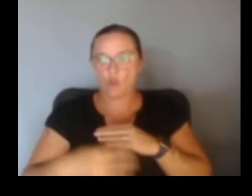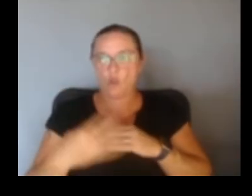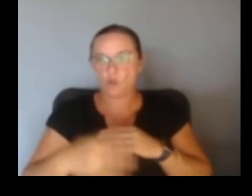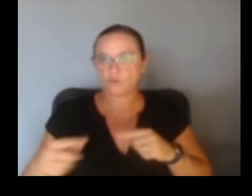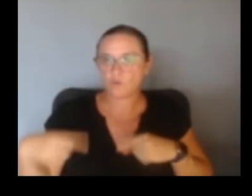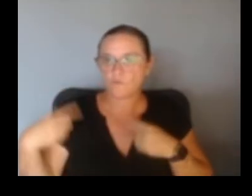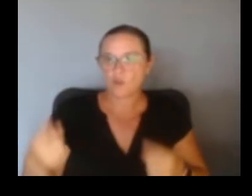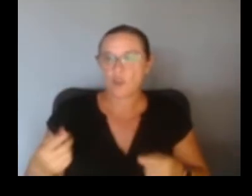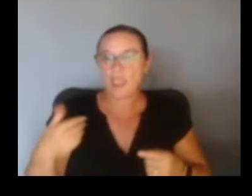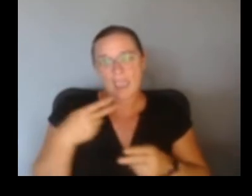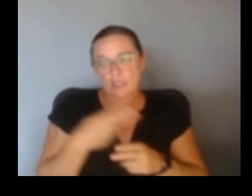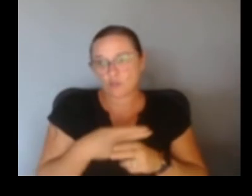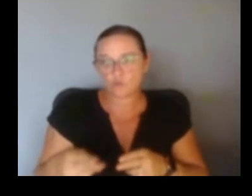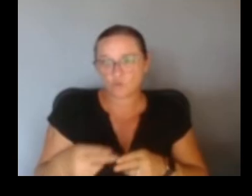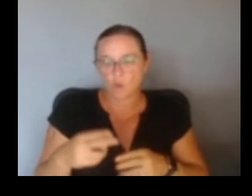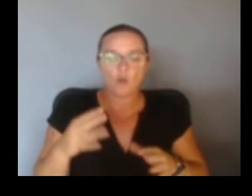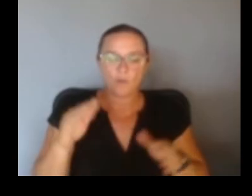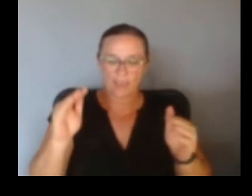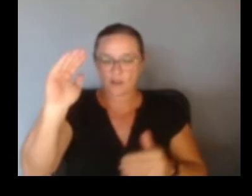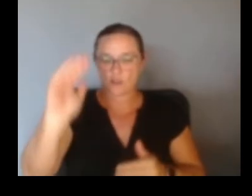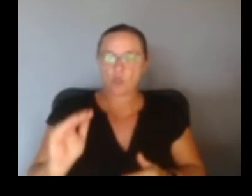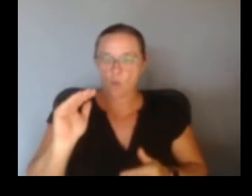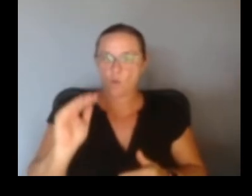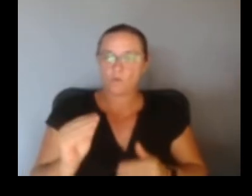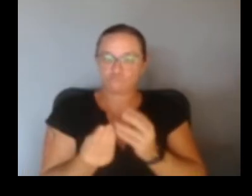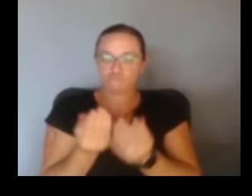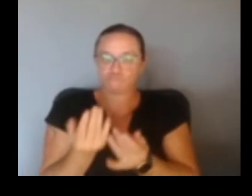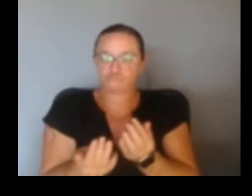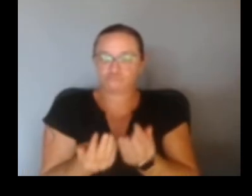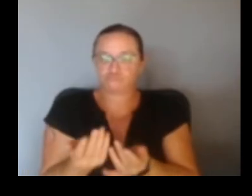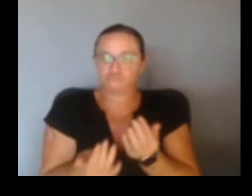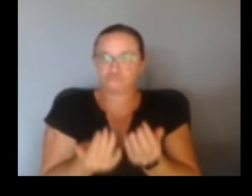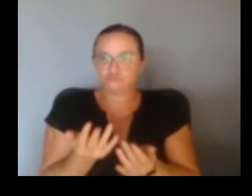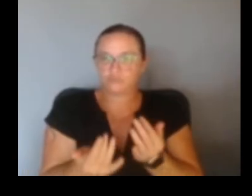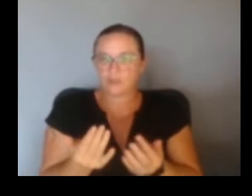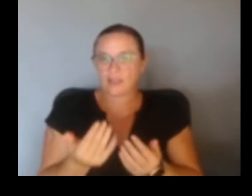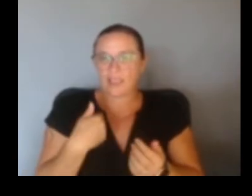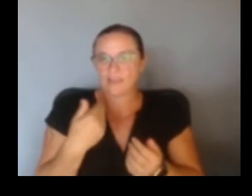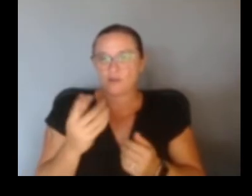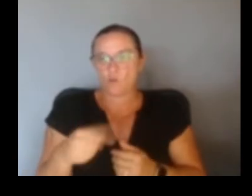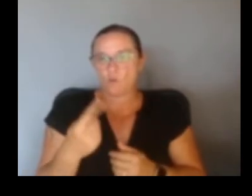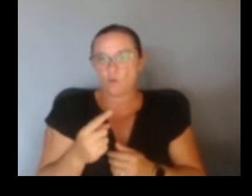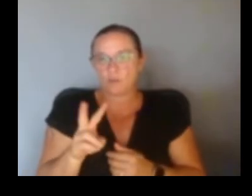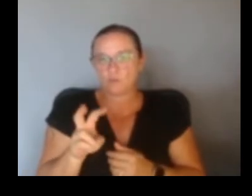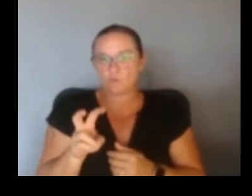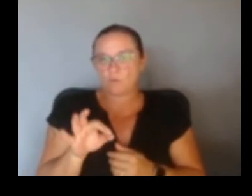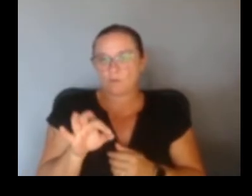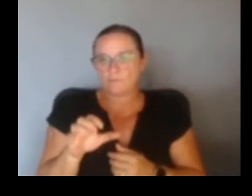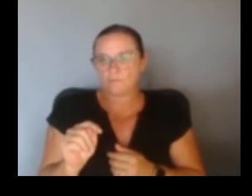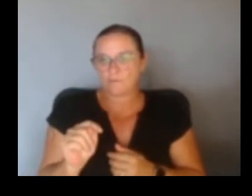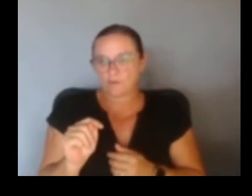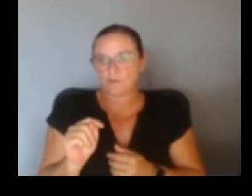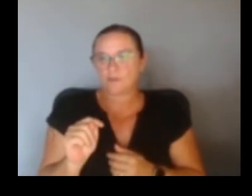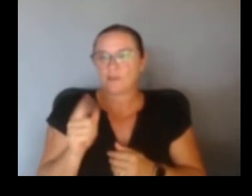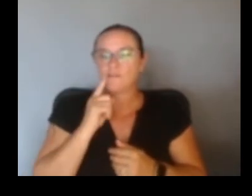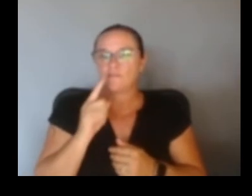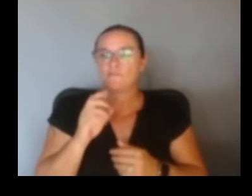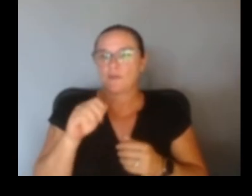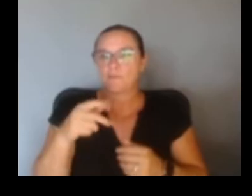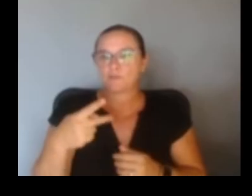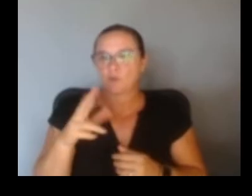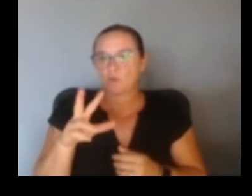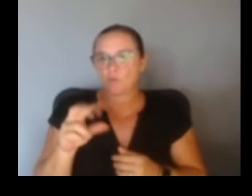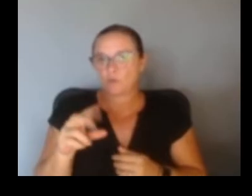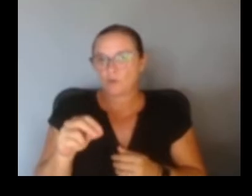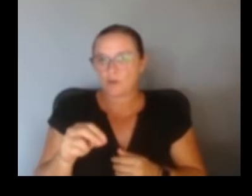having very short fountains. Here is our under 200-foot fountains for episode 30. And you can see that, like 29, they